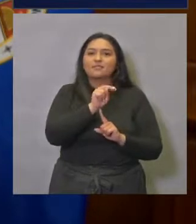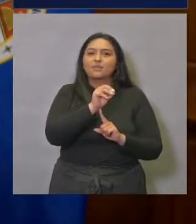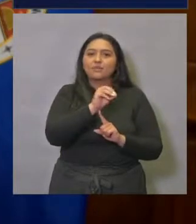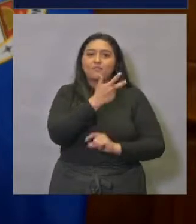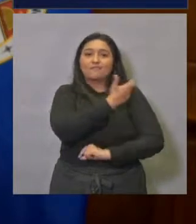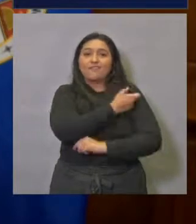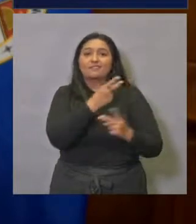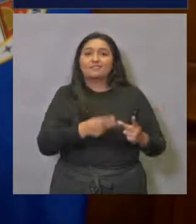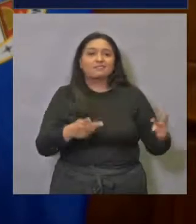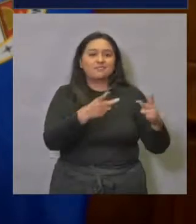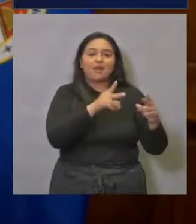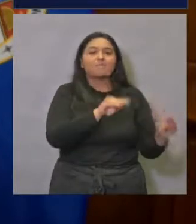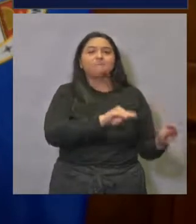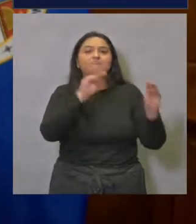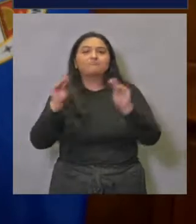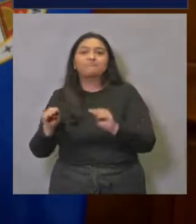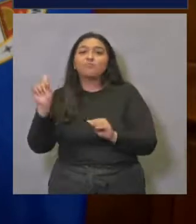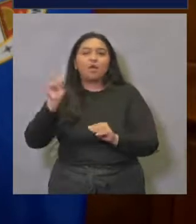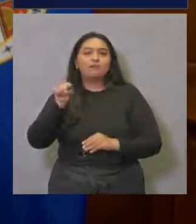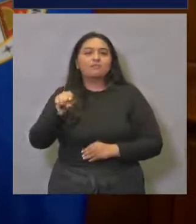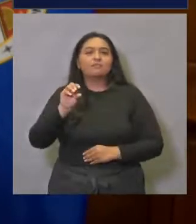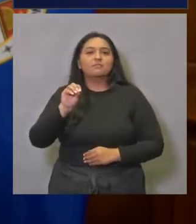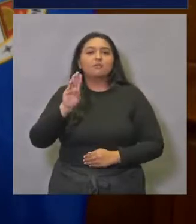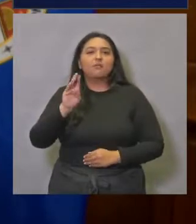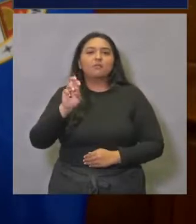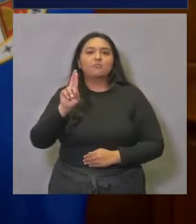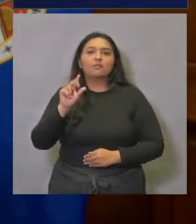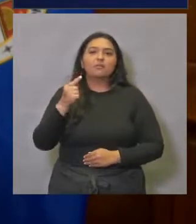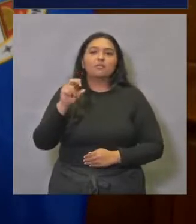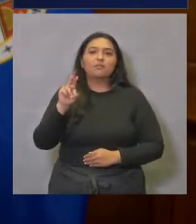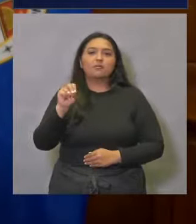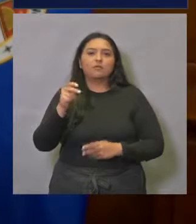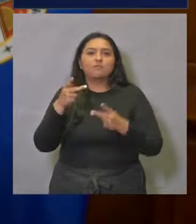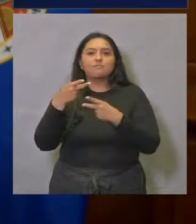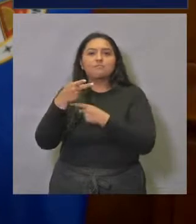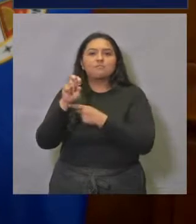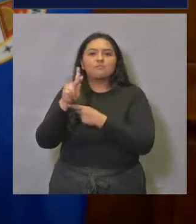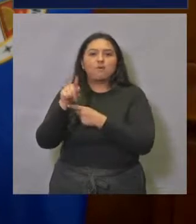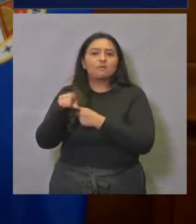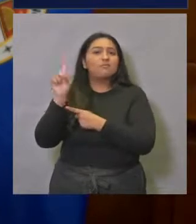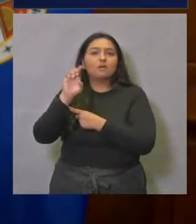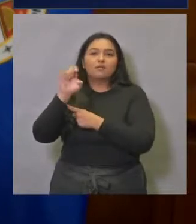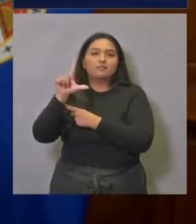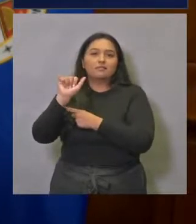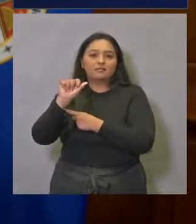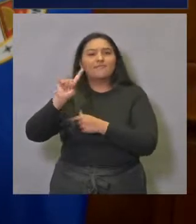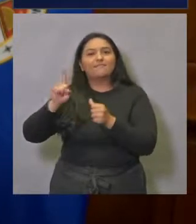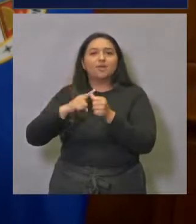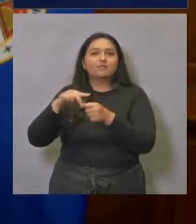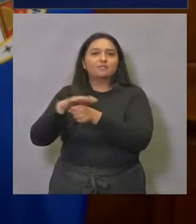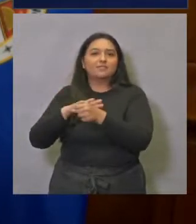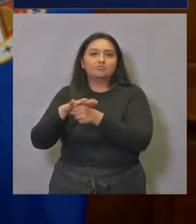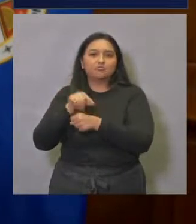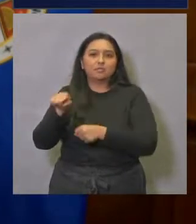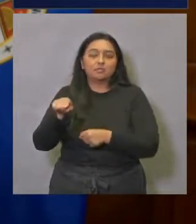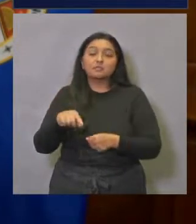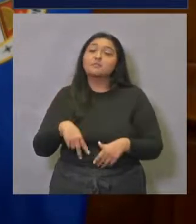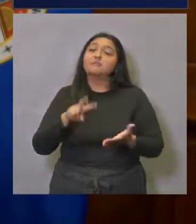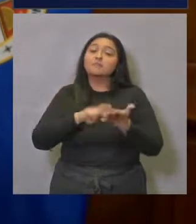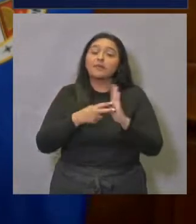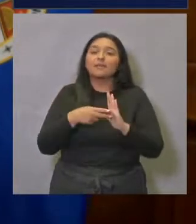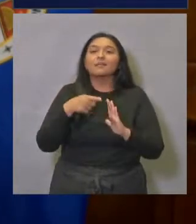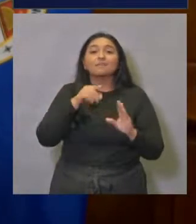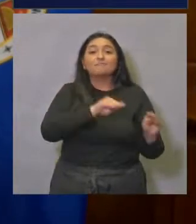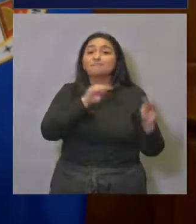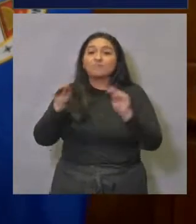to Obregon Park in East Los Angeles in the 1st District. This will also allow us more daily capacity each